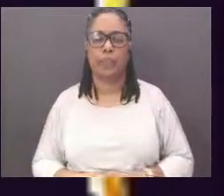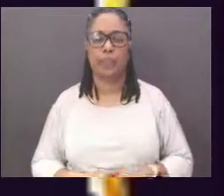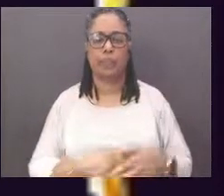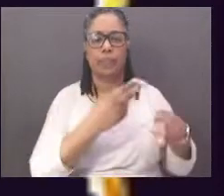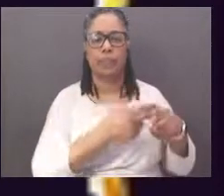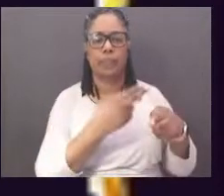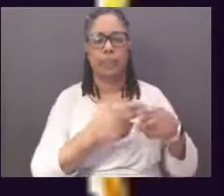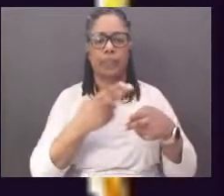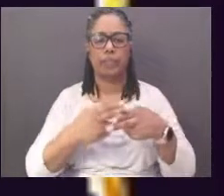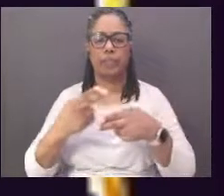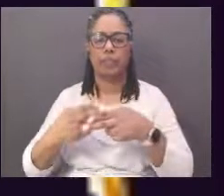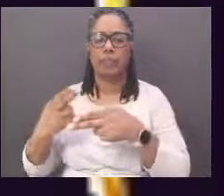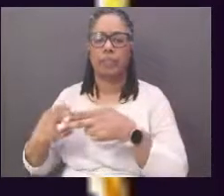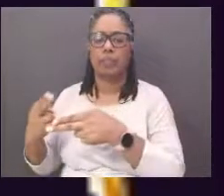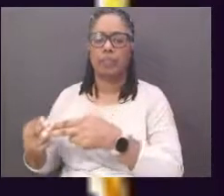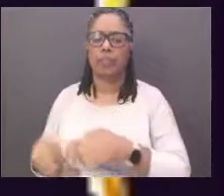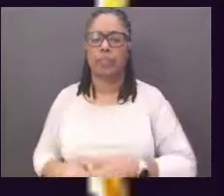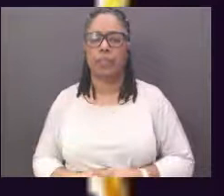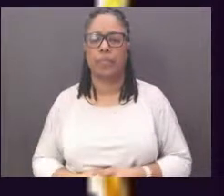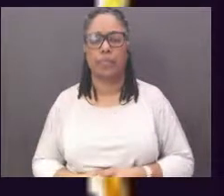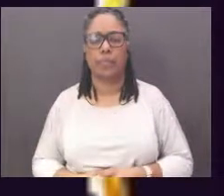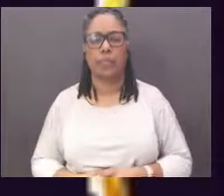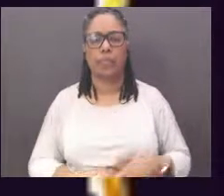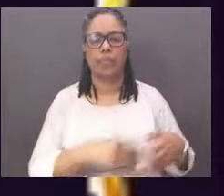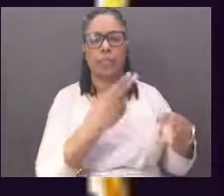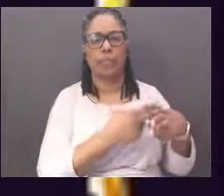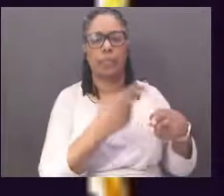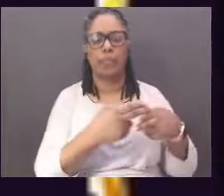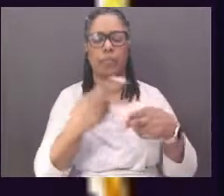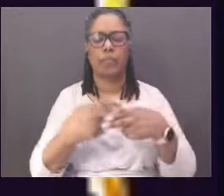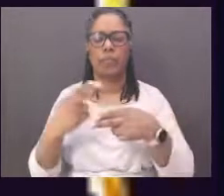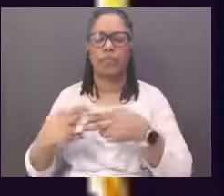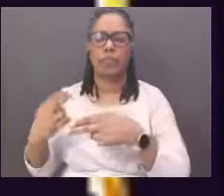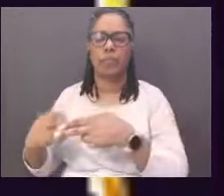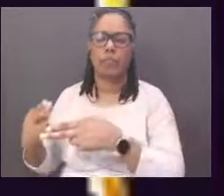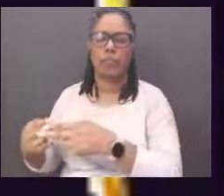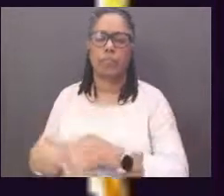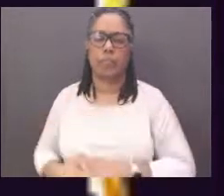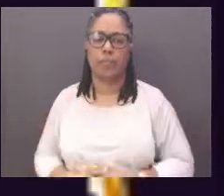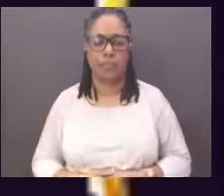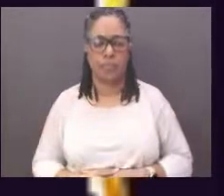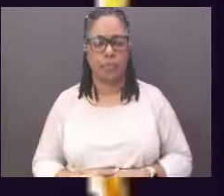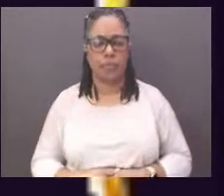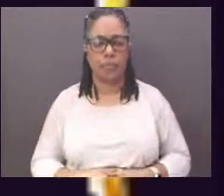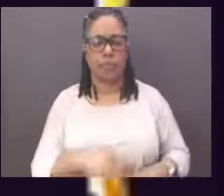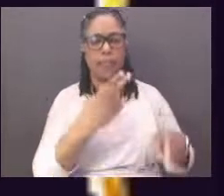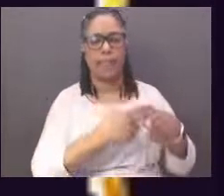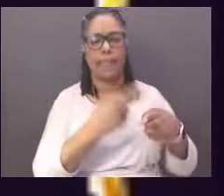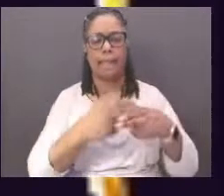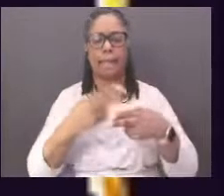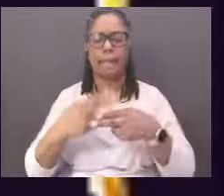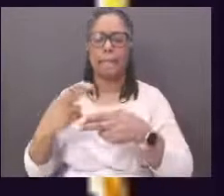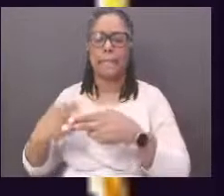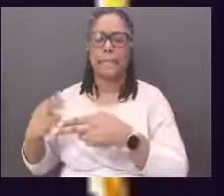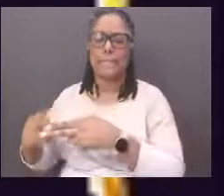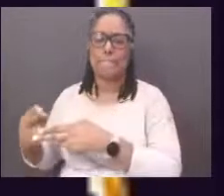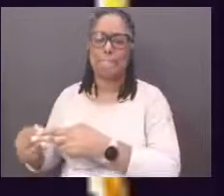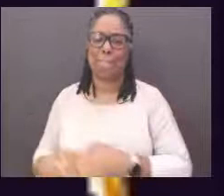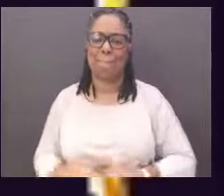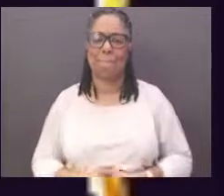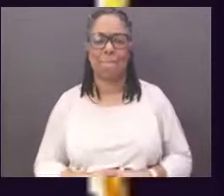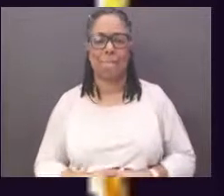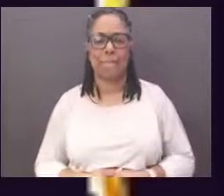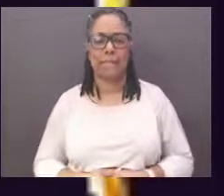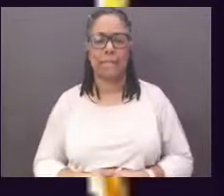Parham, Valley Zellers and her family, Leslie Coyle, Pat Burks, Bill Johnson and his family, Deanne Miller,